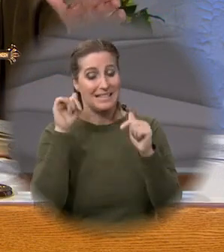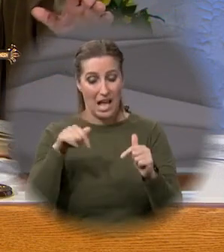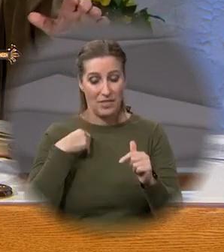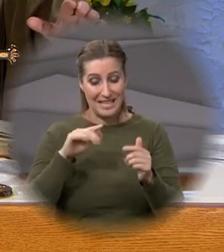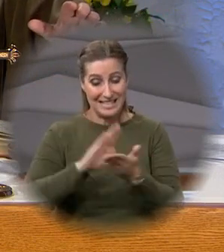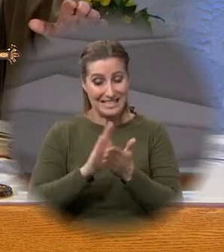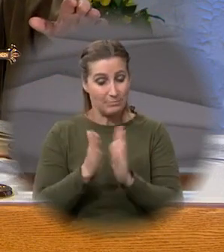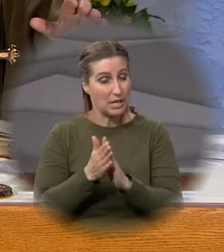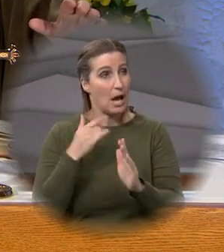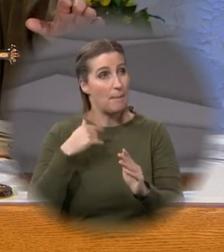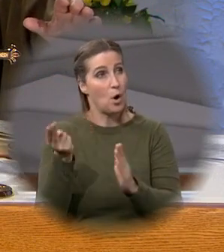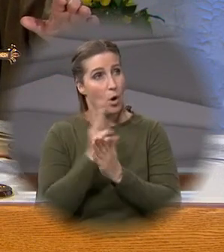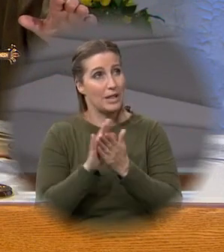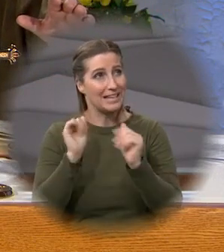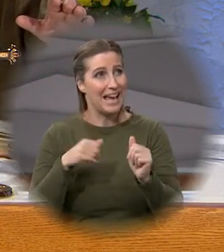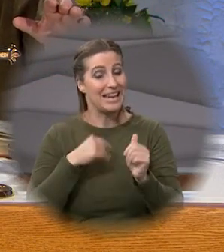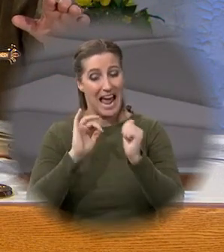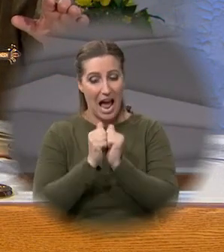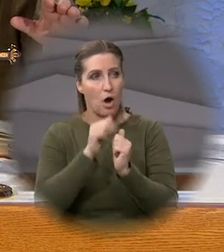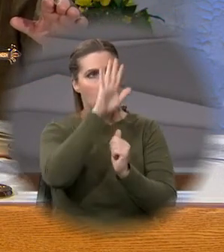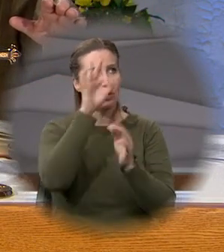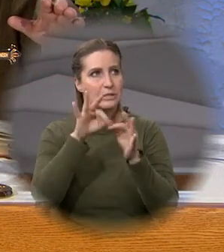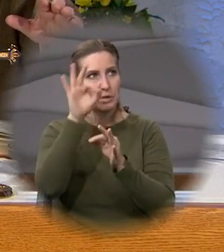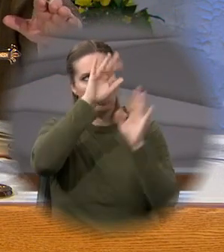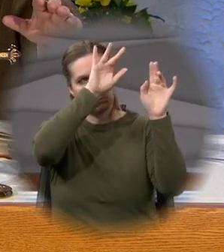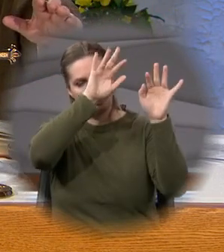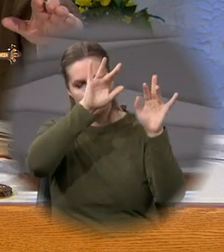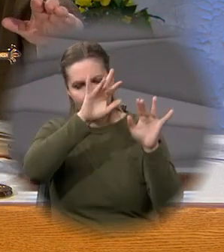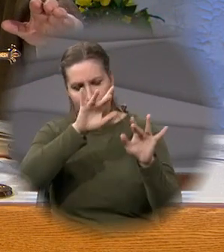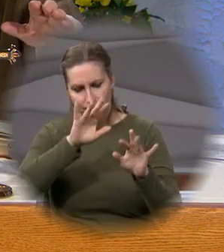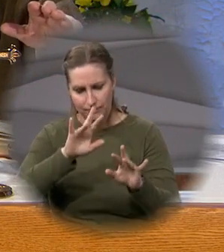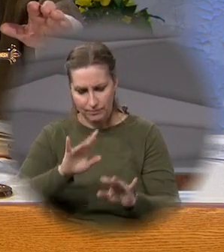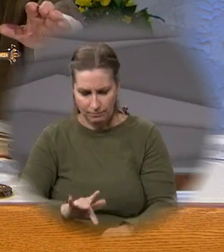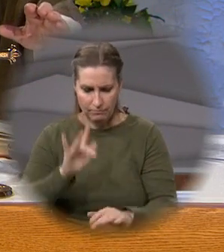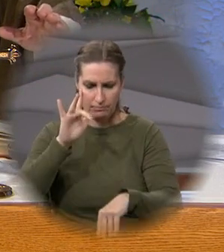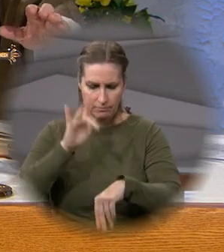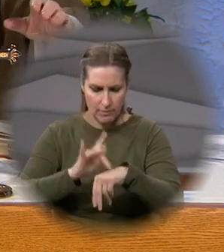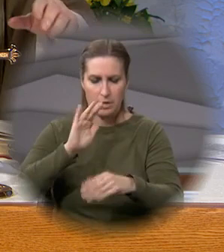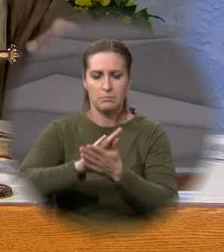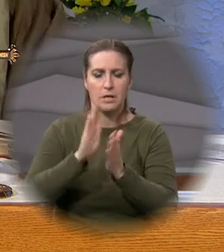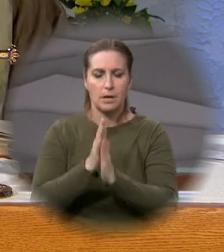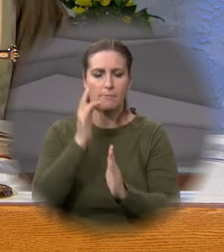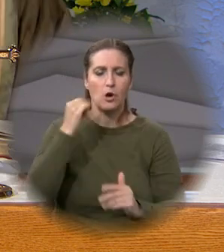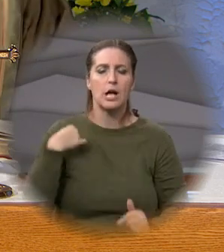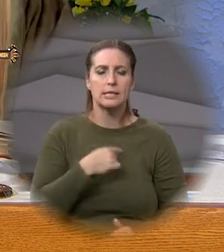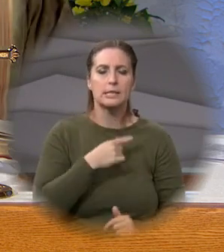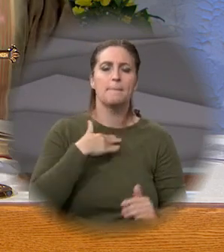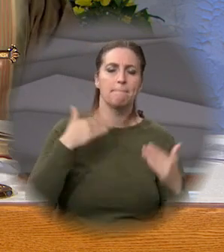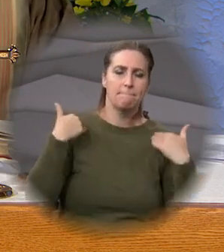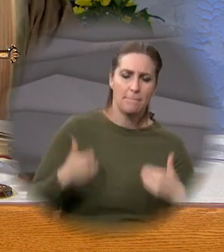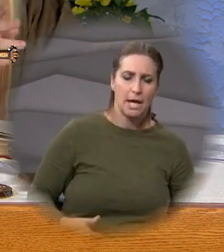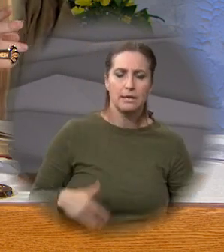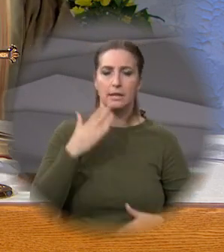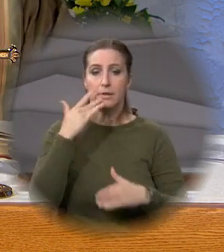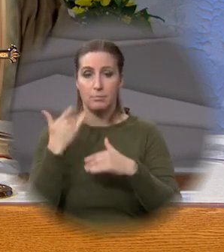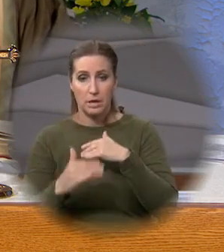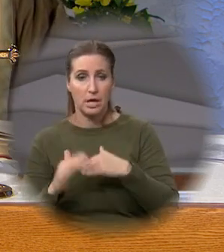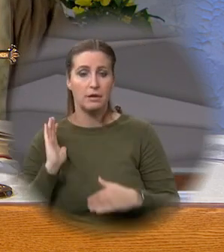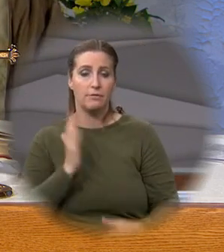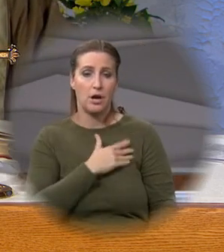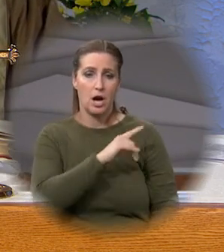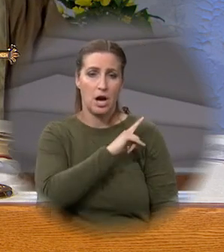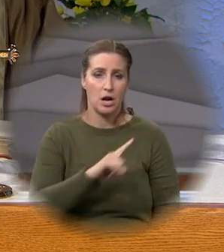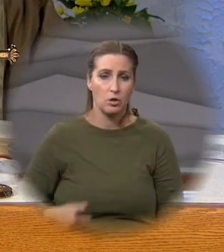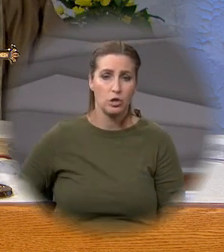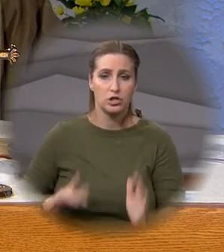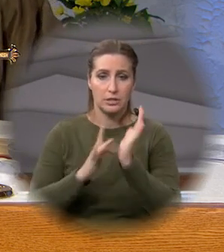holy, therefore, these gifts, we pray, by sending down your Spirit upon them like the dewfall, so that they may become for us the body and the